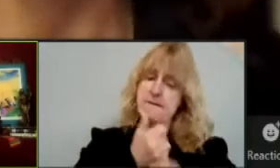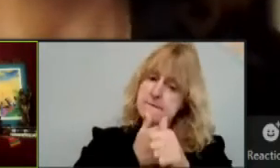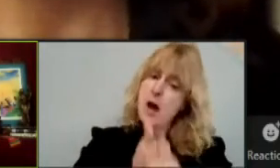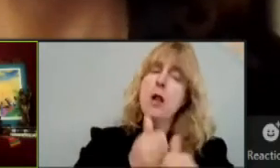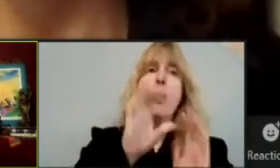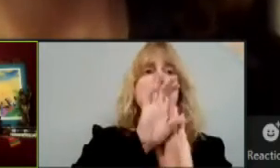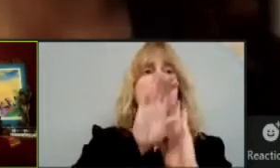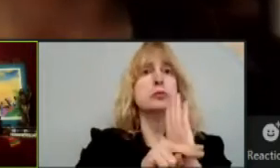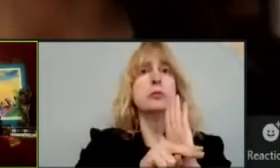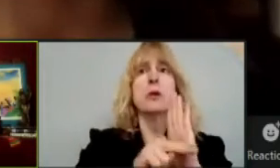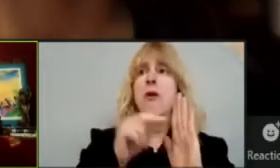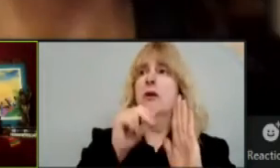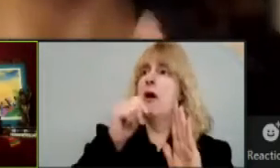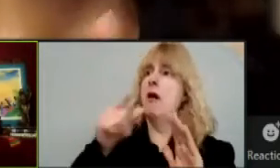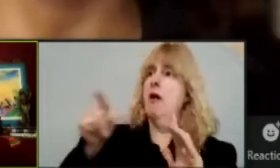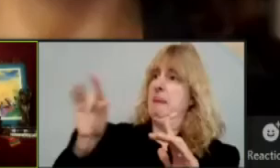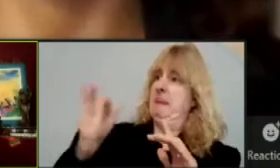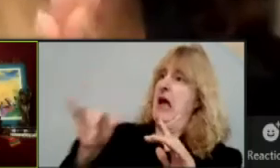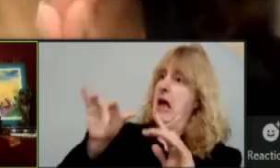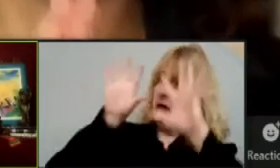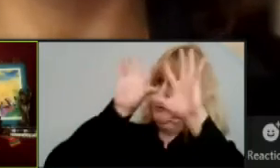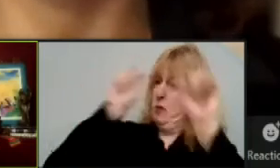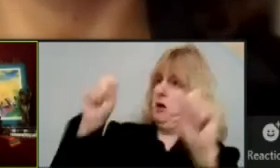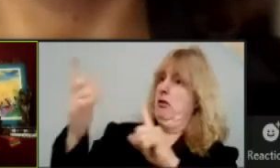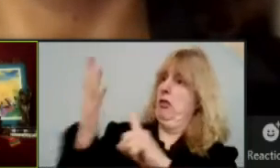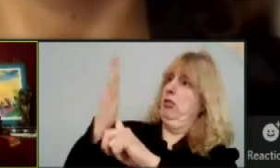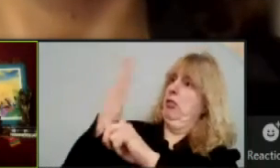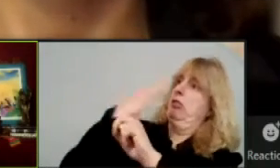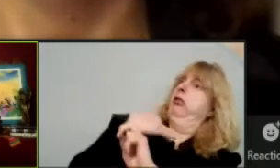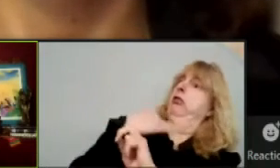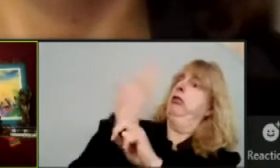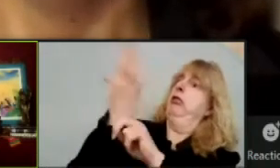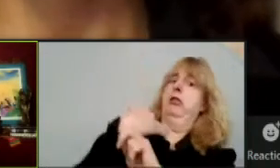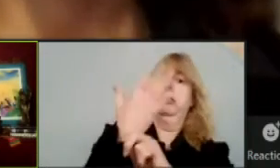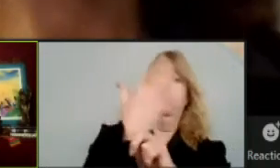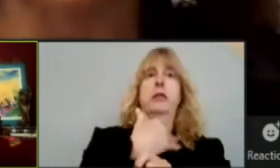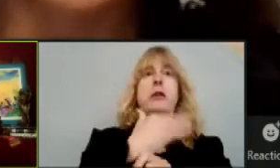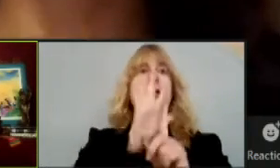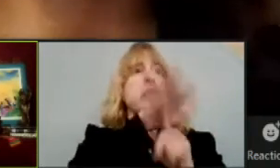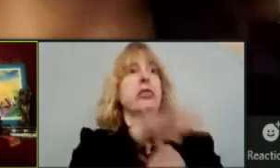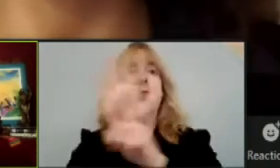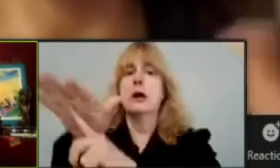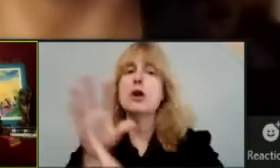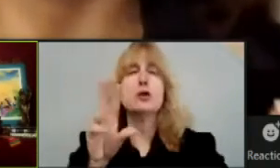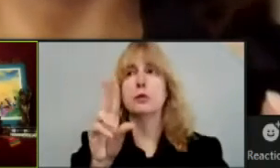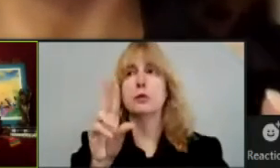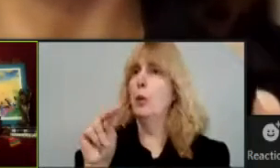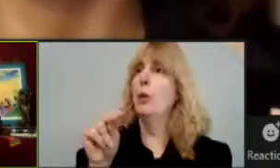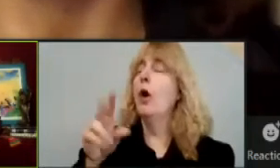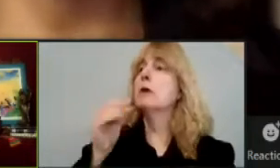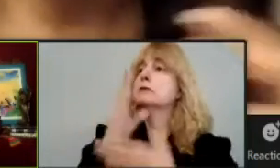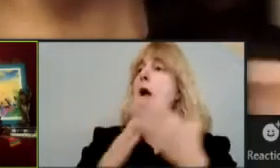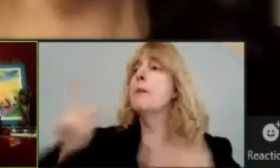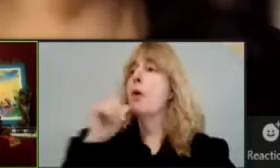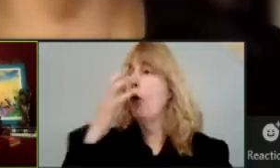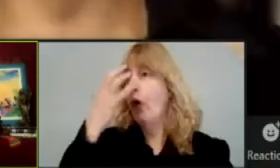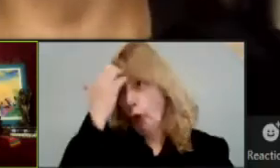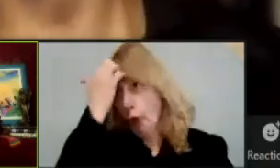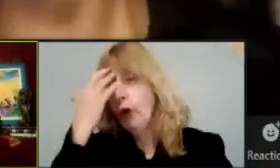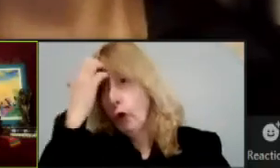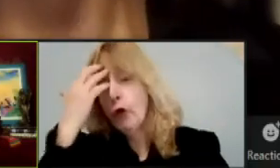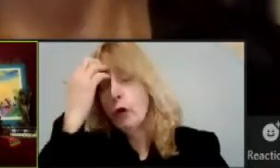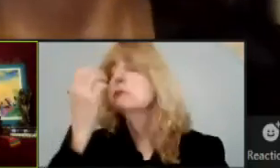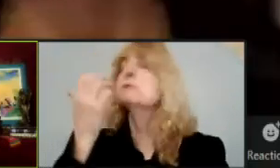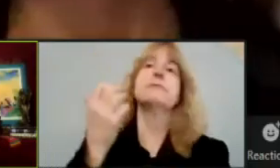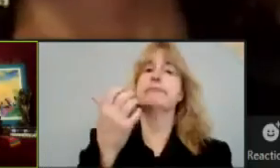president, but by those who have been complicit. But in the midst of this insurrection and the chaos that we